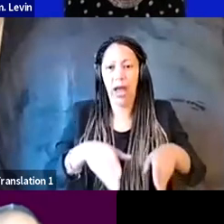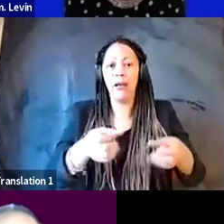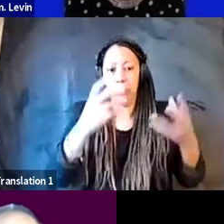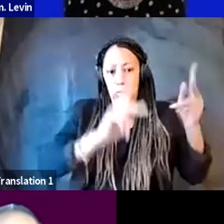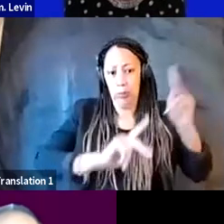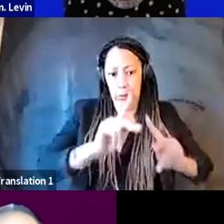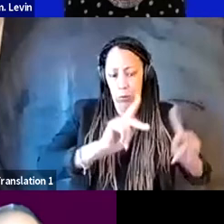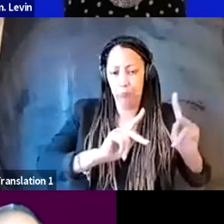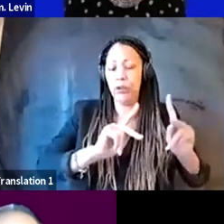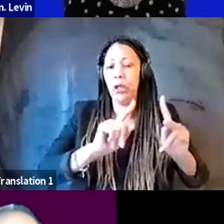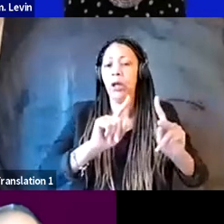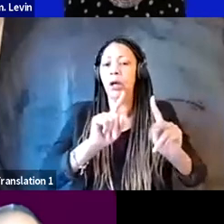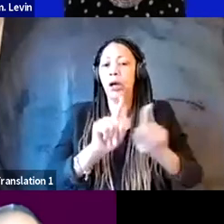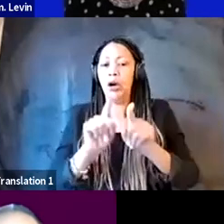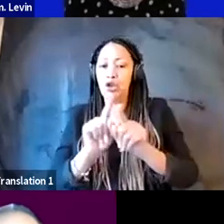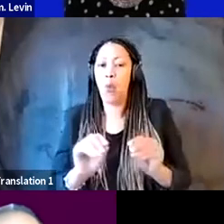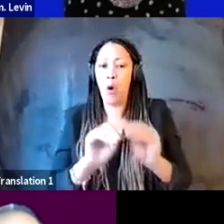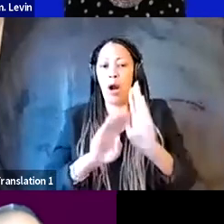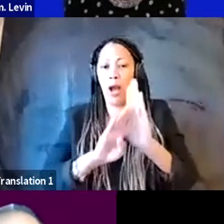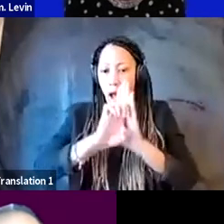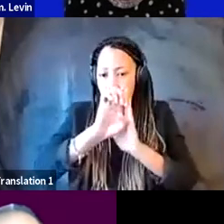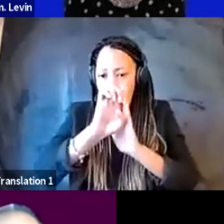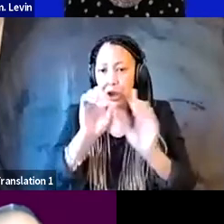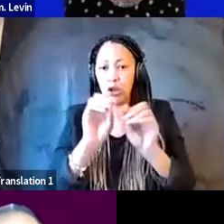you know, dual cores, more elevators, more stairs, and so forth.